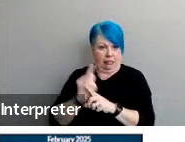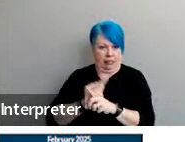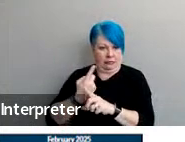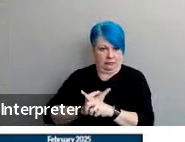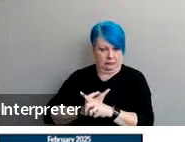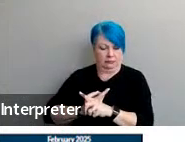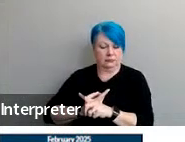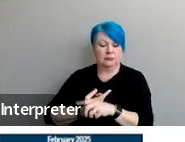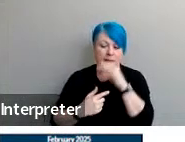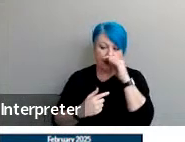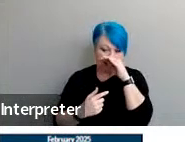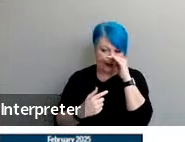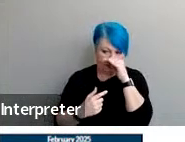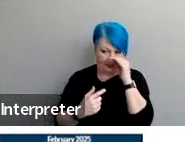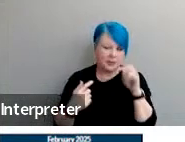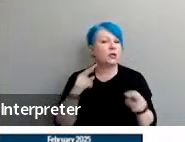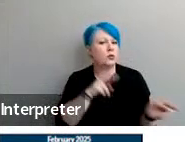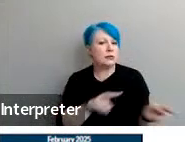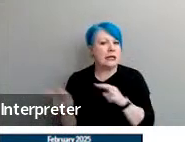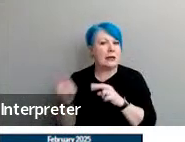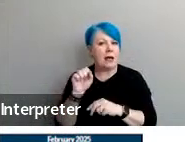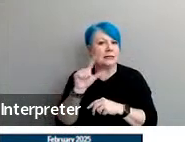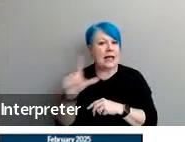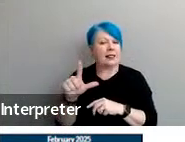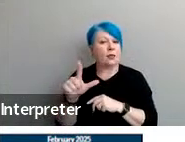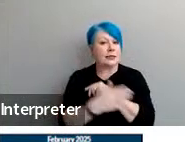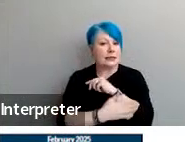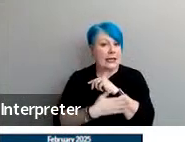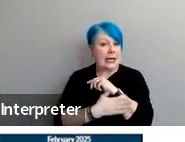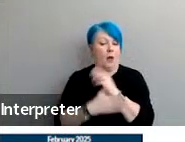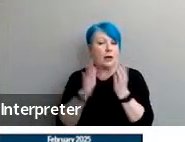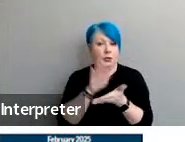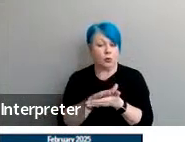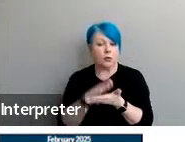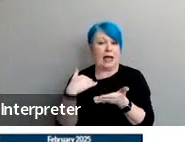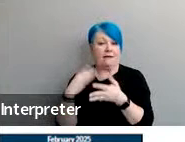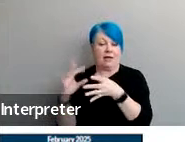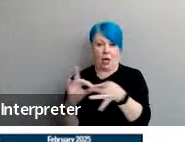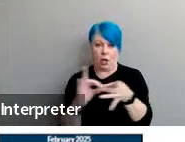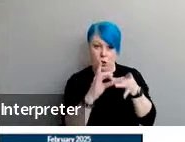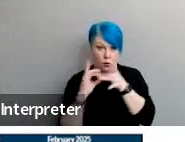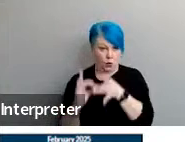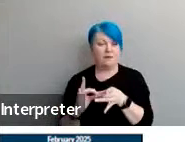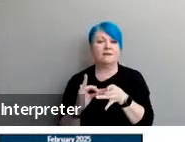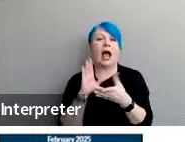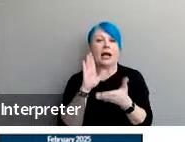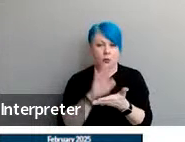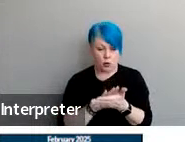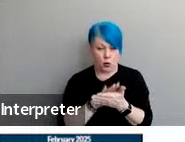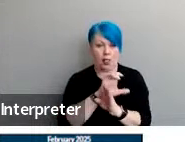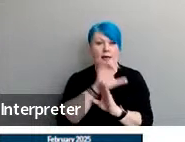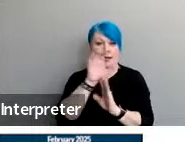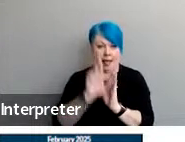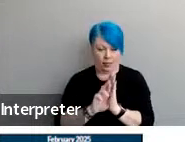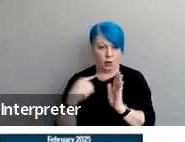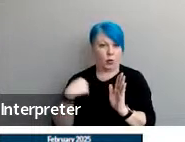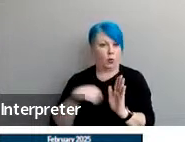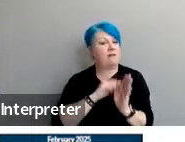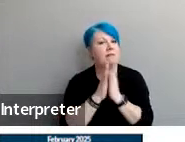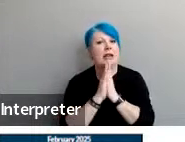St. Louis County schools having a unified calendar. We've been asking forever and ever, and